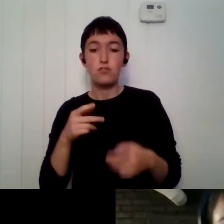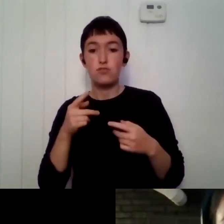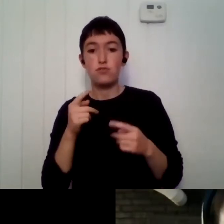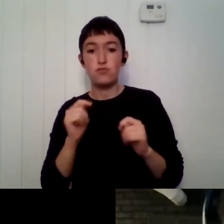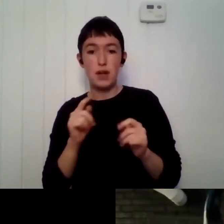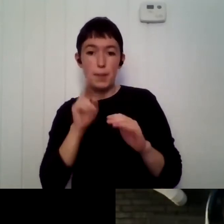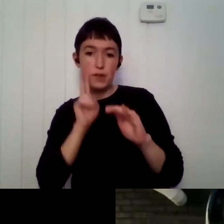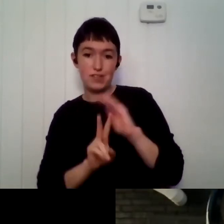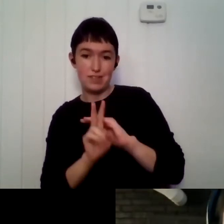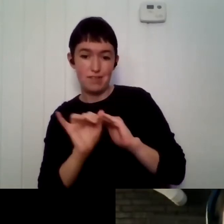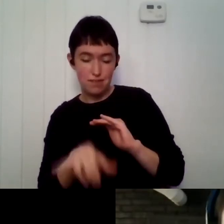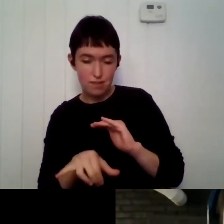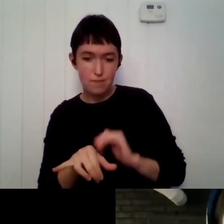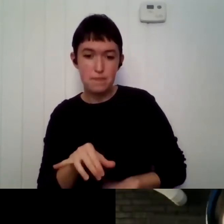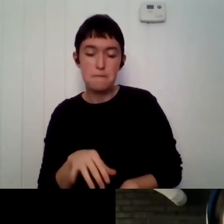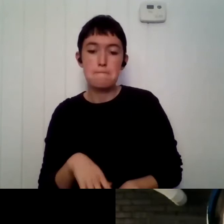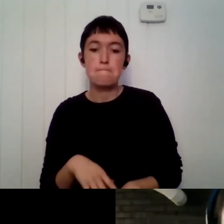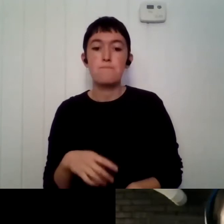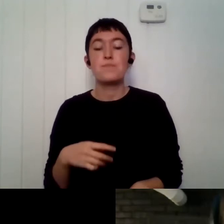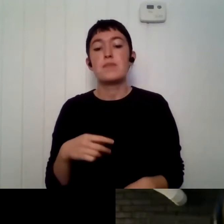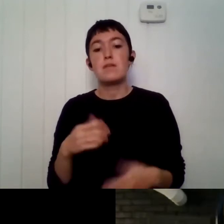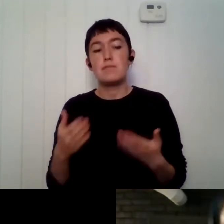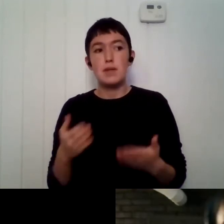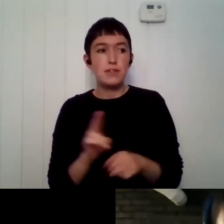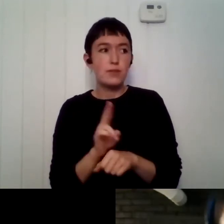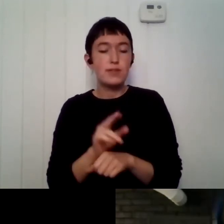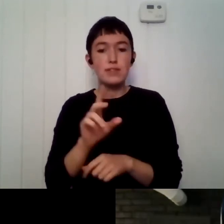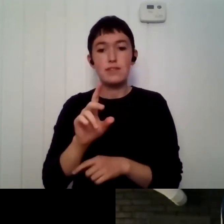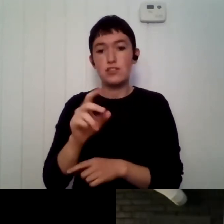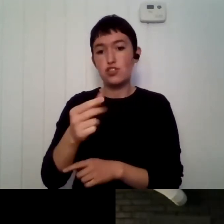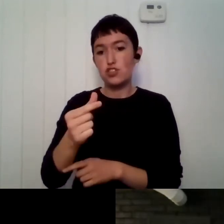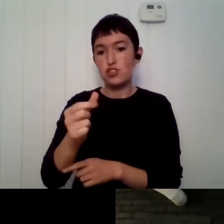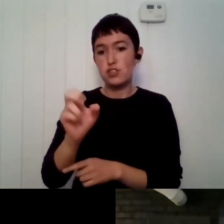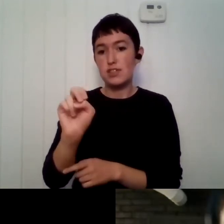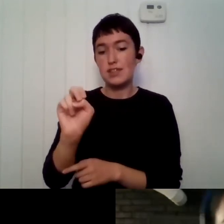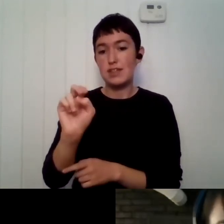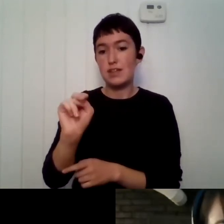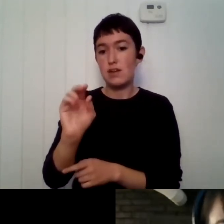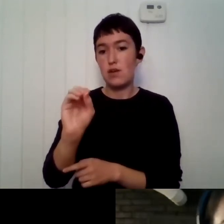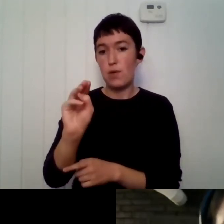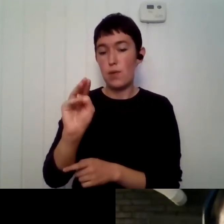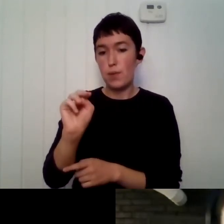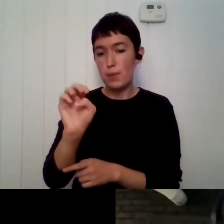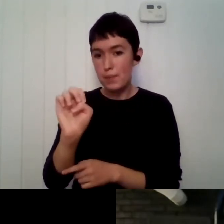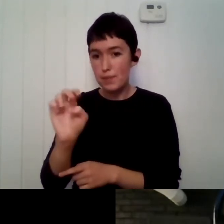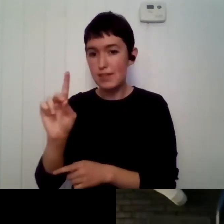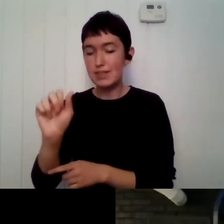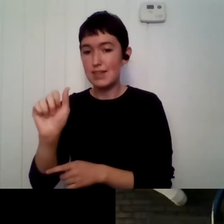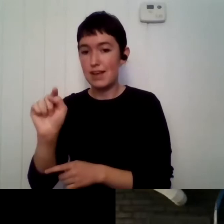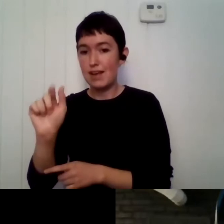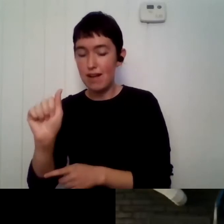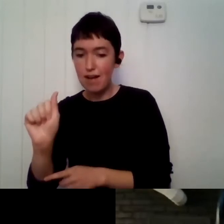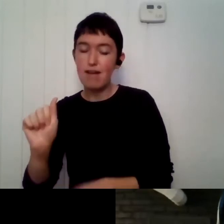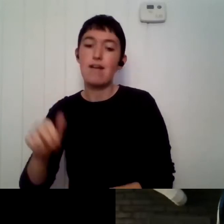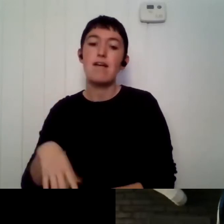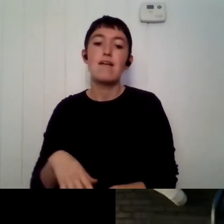either working from data on the genome, so do certain populations have different genes that others do not, and that makes it so that they're going